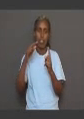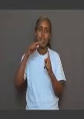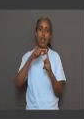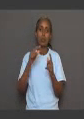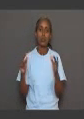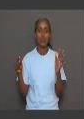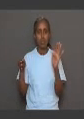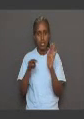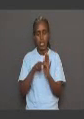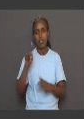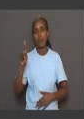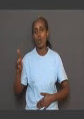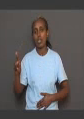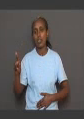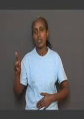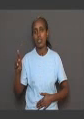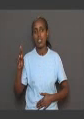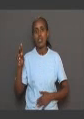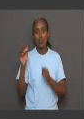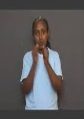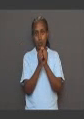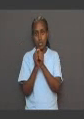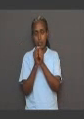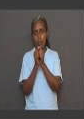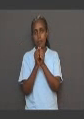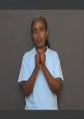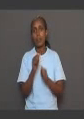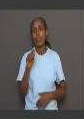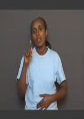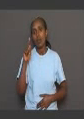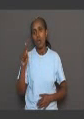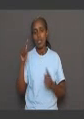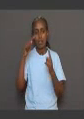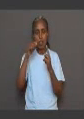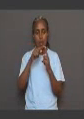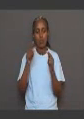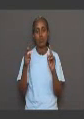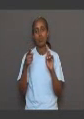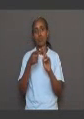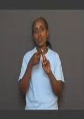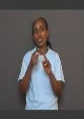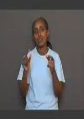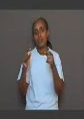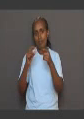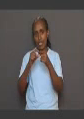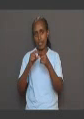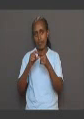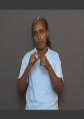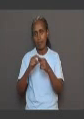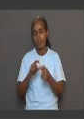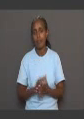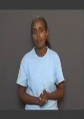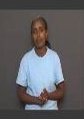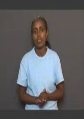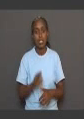to -1, union, 1 up to positive infinity.